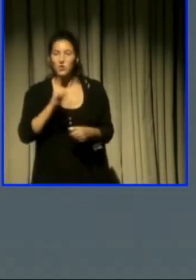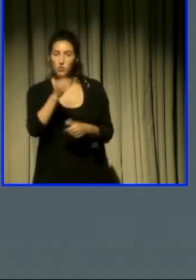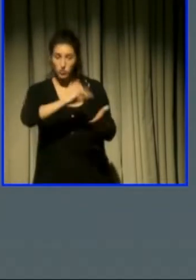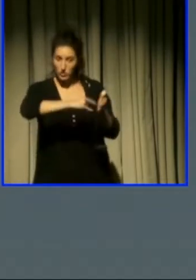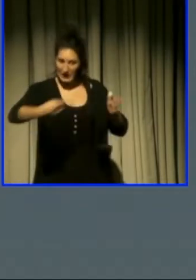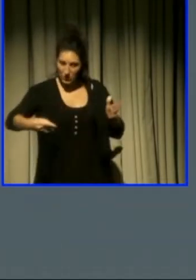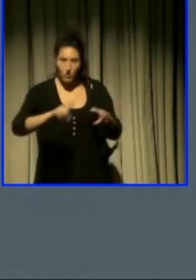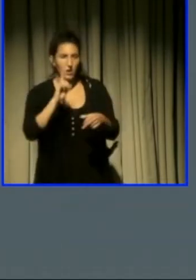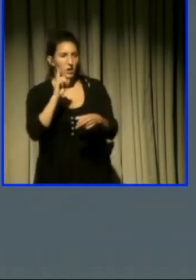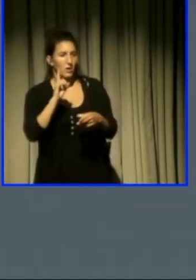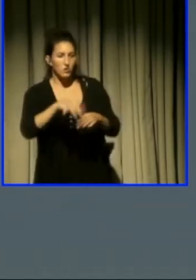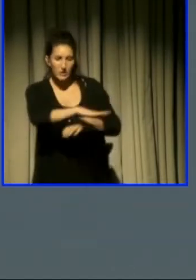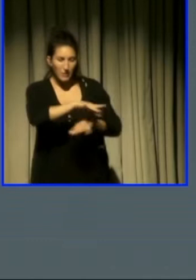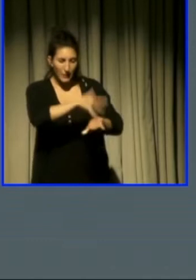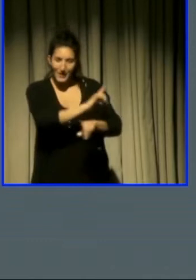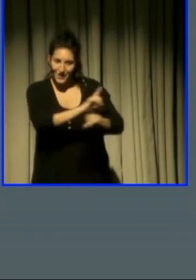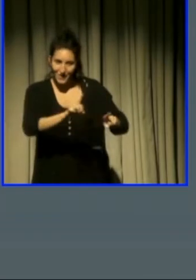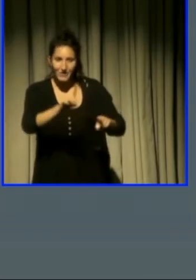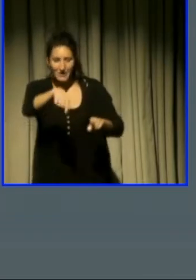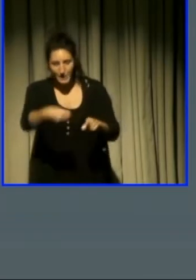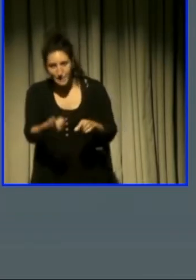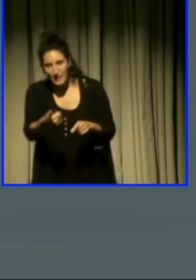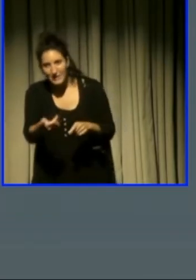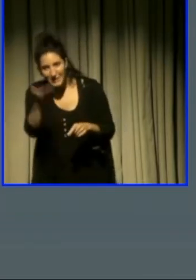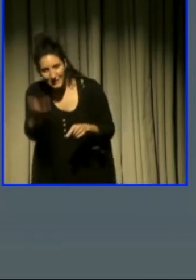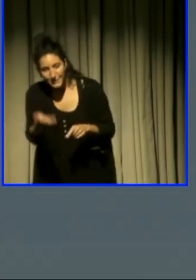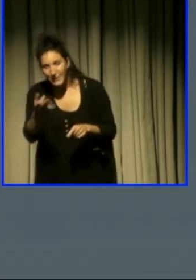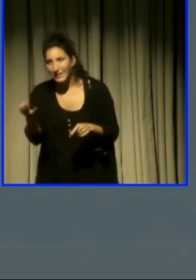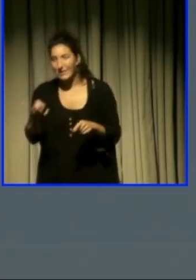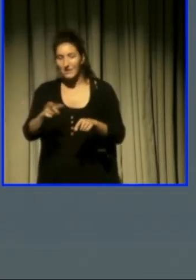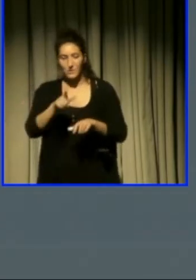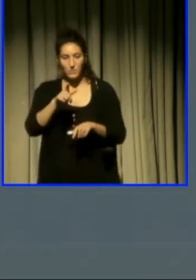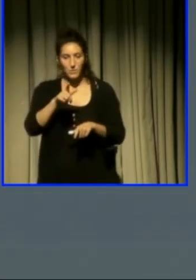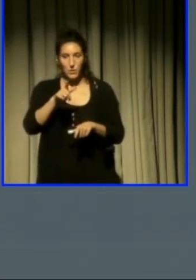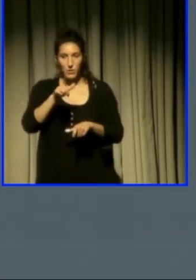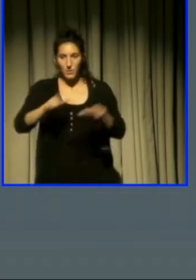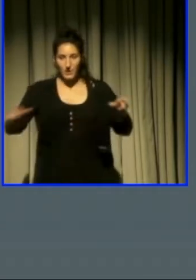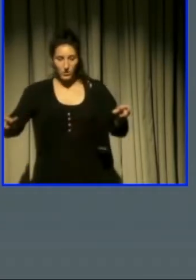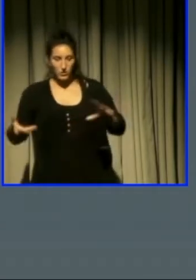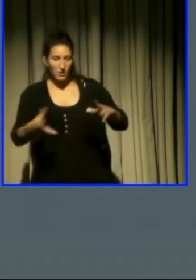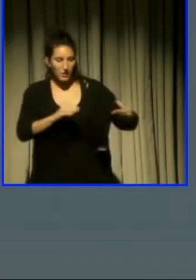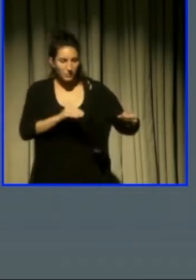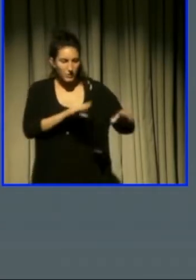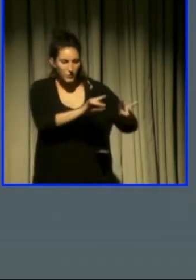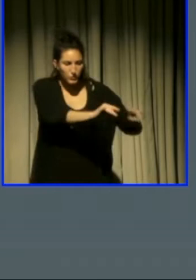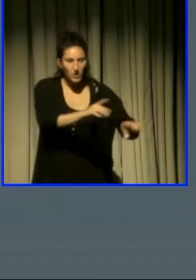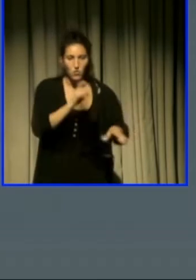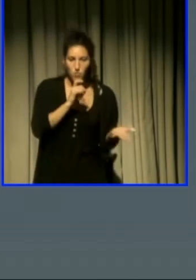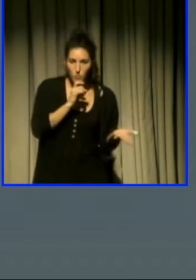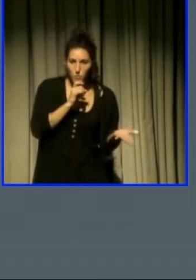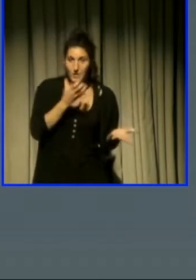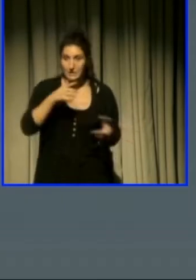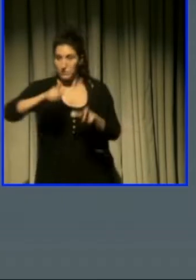more importantly, looking at the consumer adoption. Because if consumers or people are not adopting this